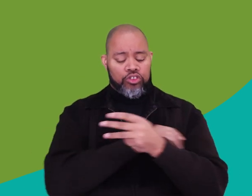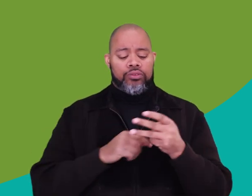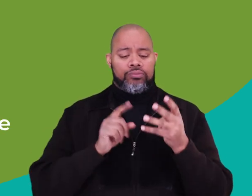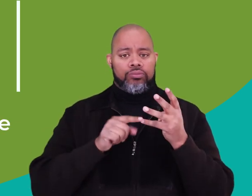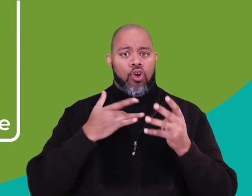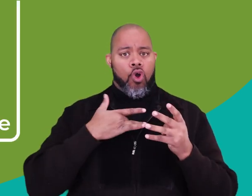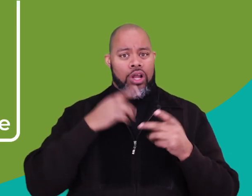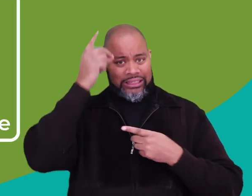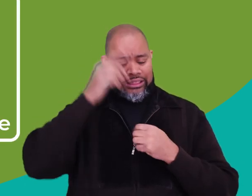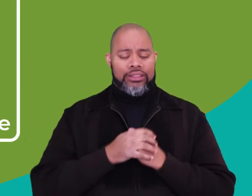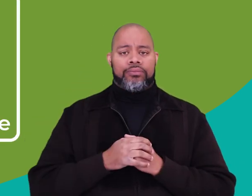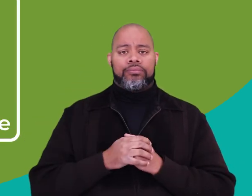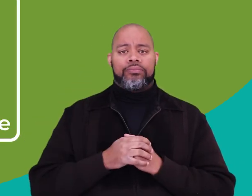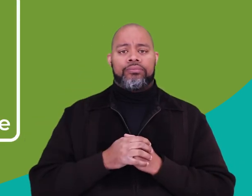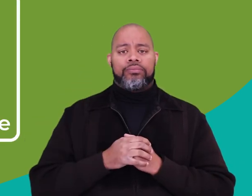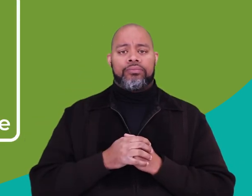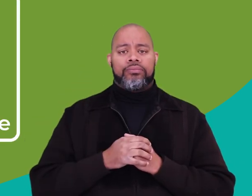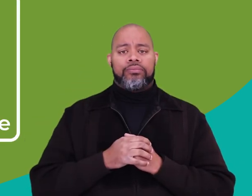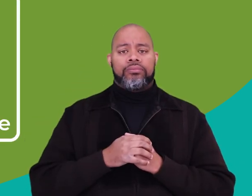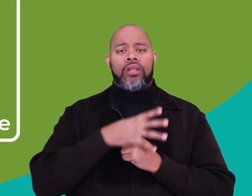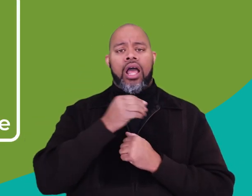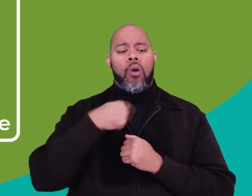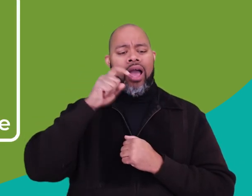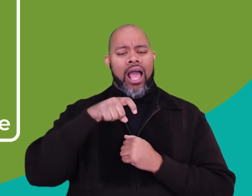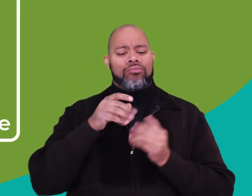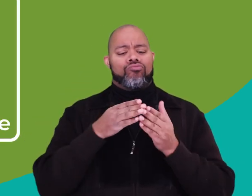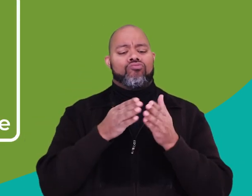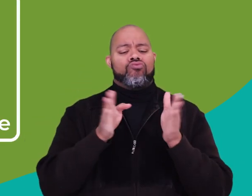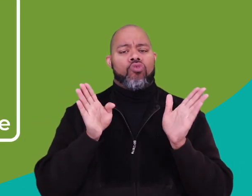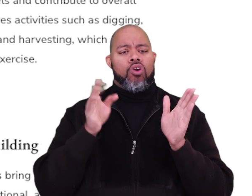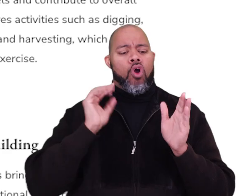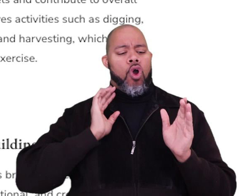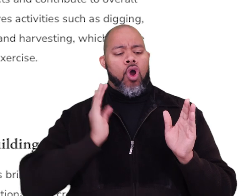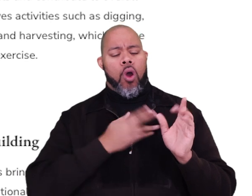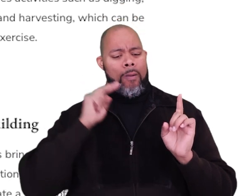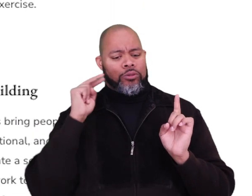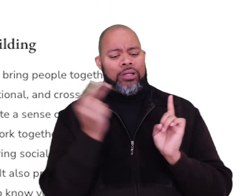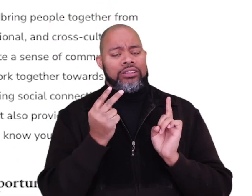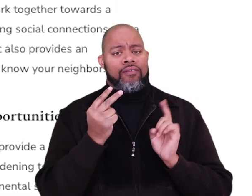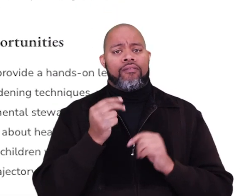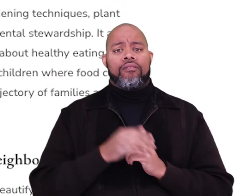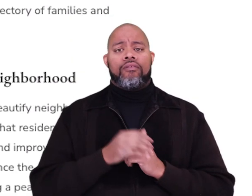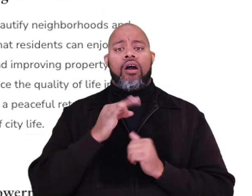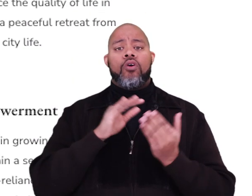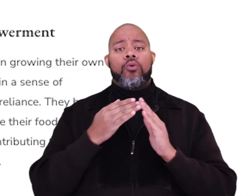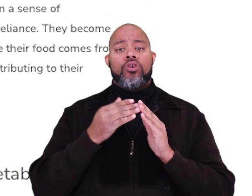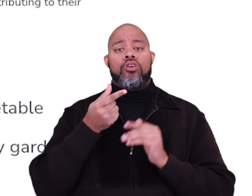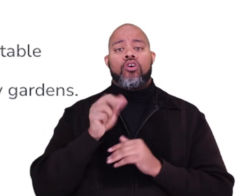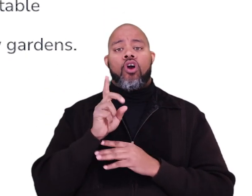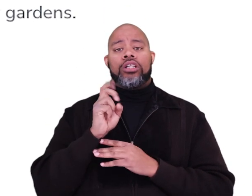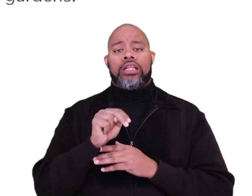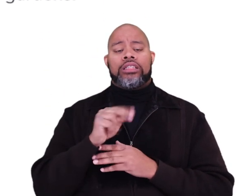blood pressure, heart diseases. And we had to broaden our perspective of